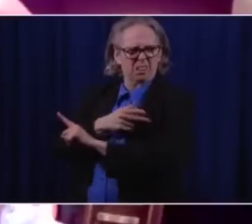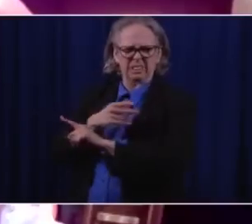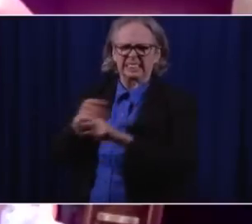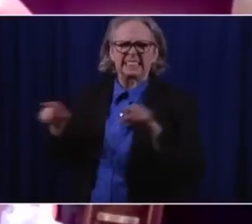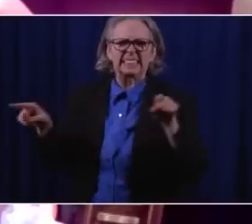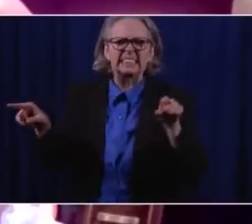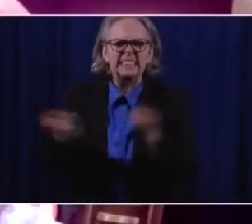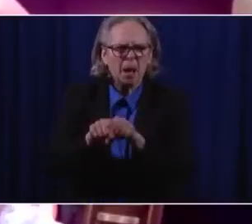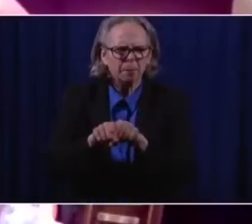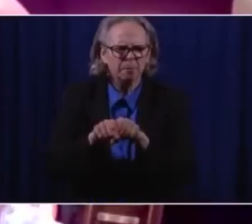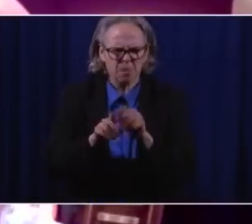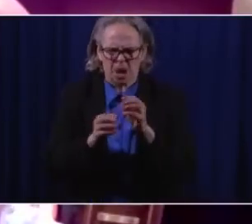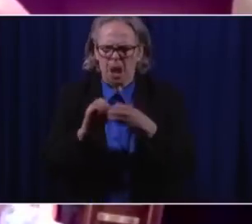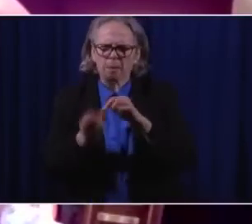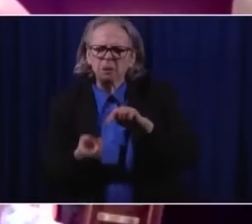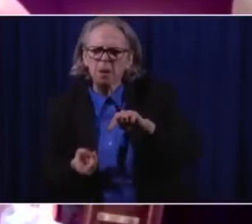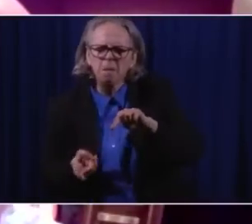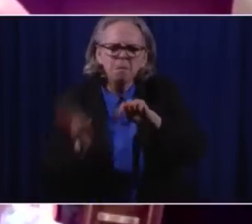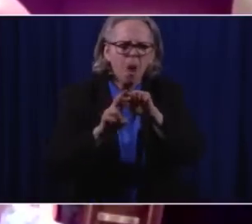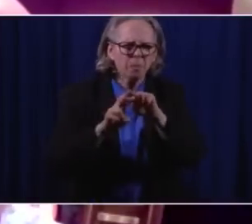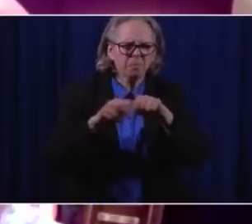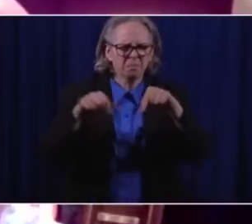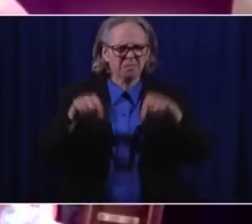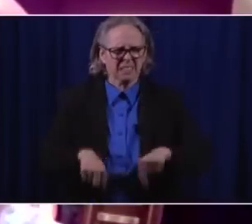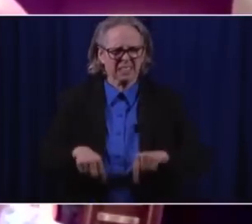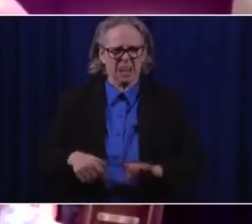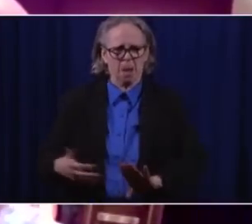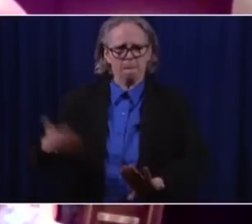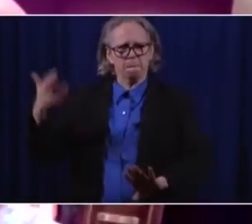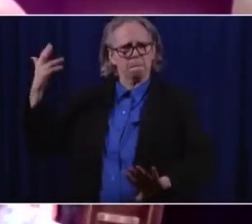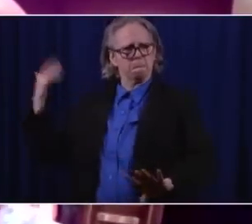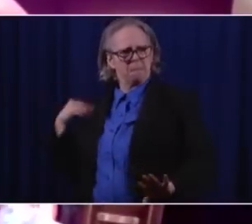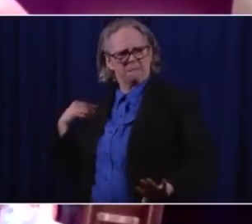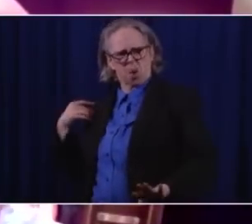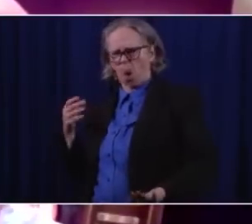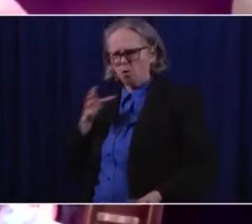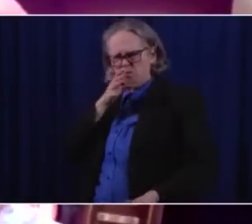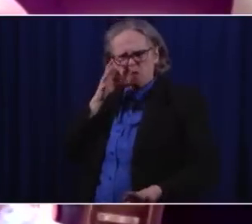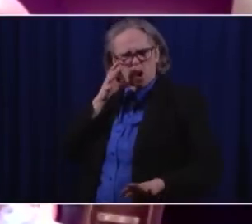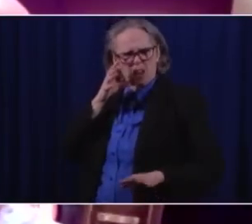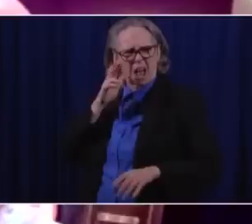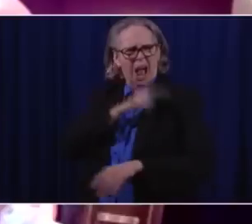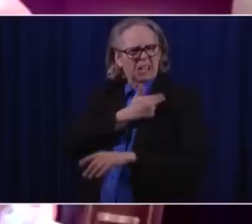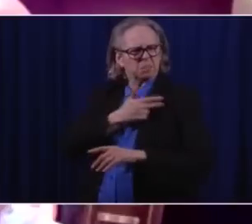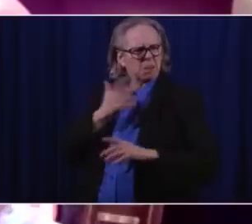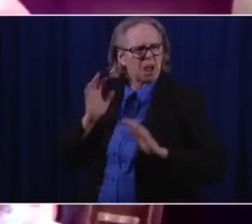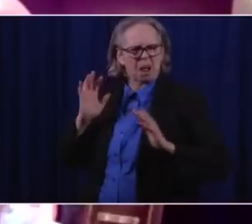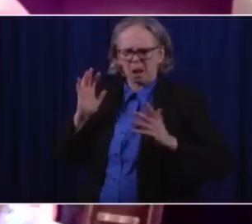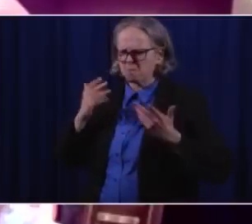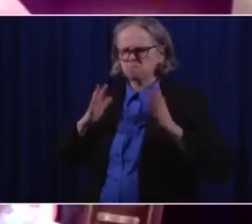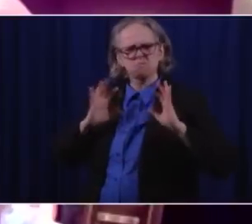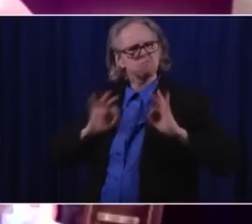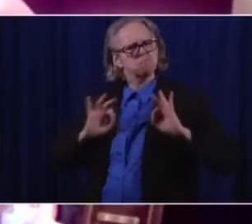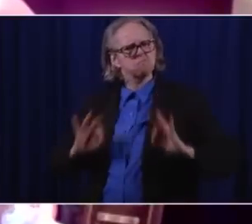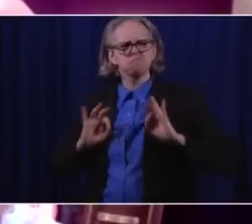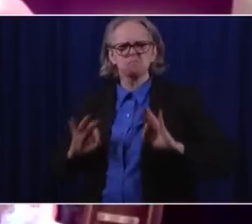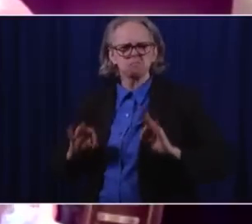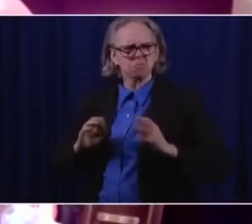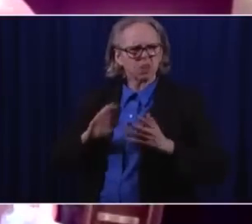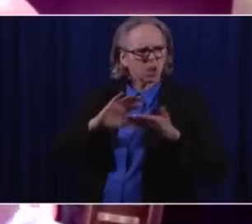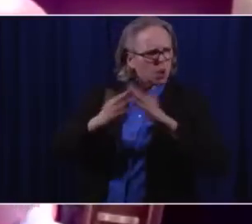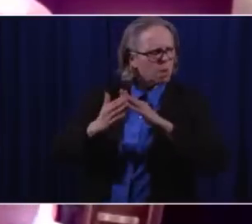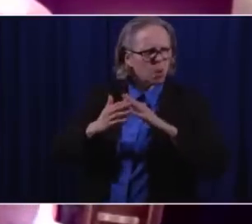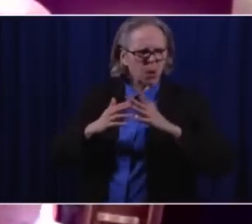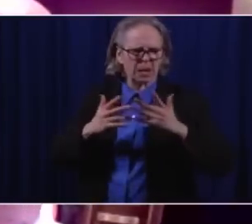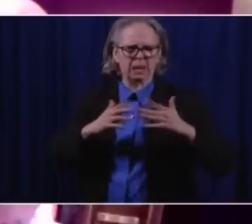You know, early on in this experience, the urban centers were hit. It's now moved into the rural areas. And in fact, the rural hospitals like ours are